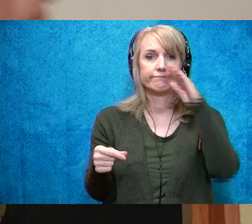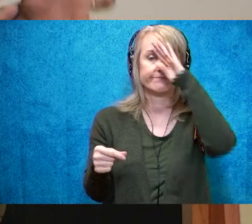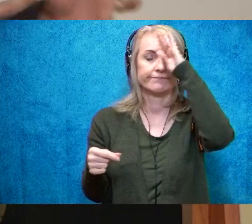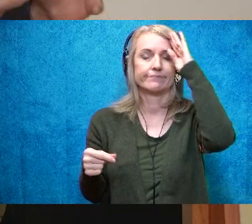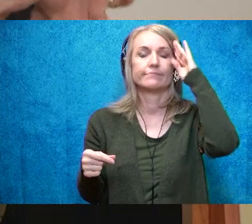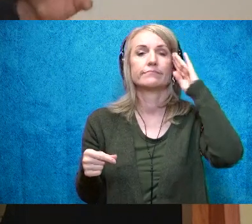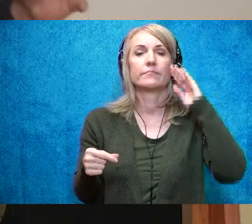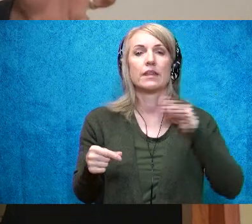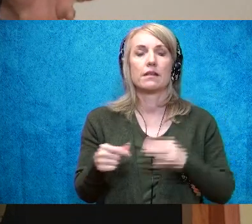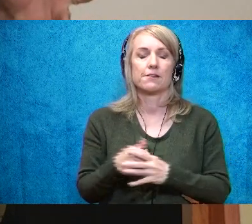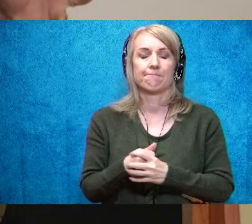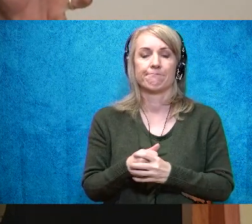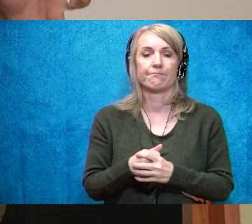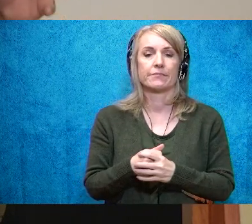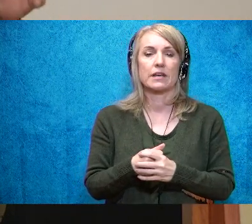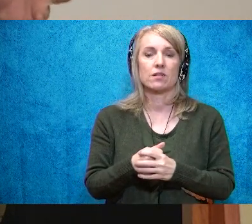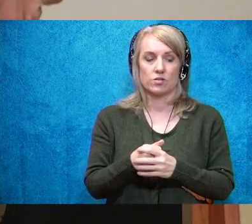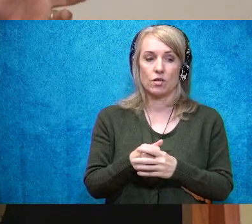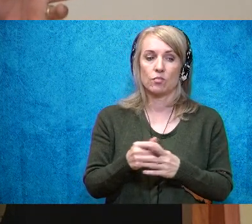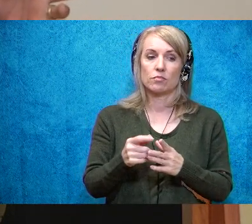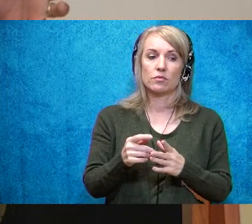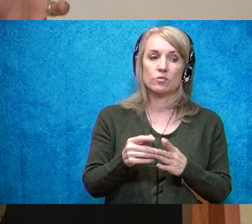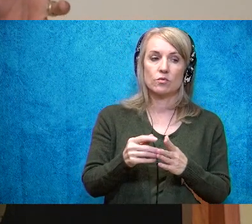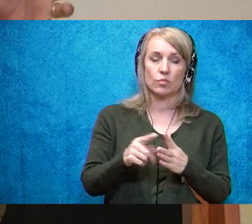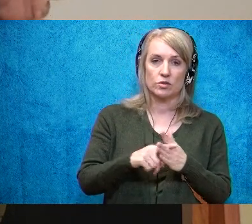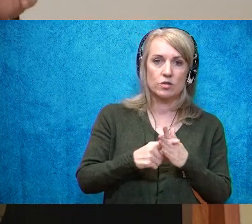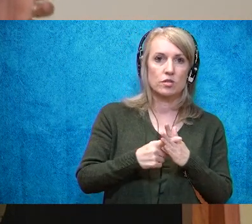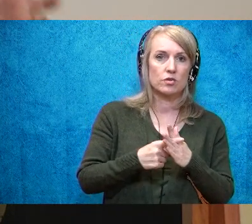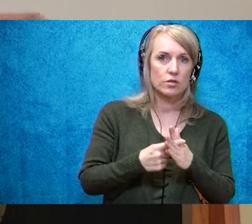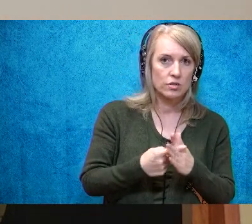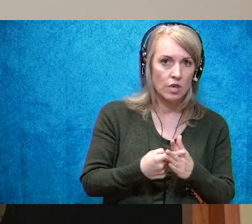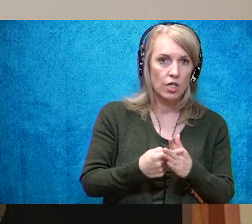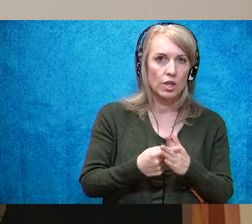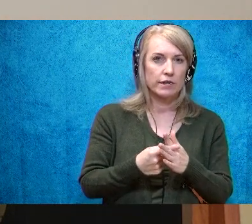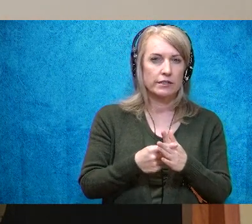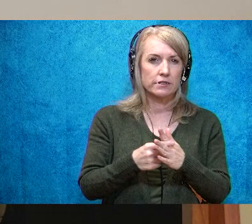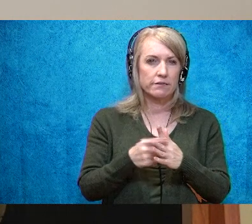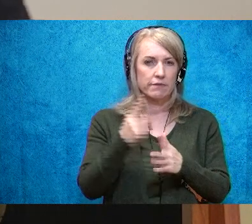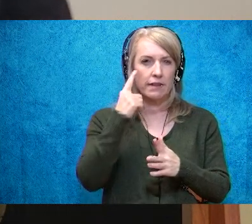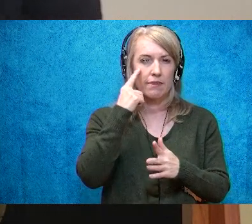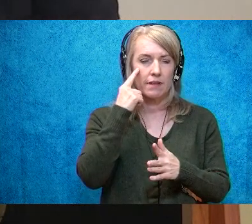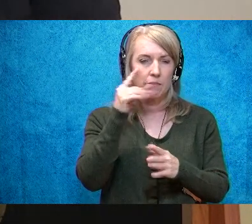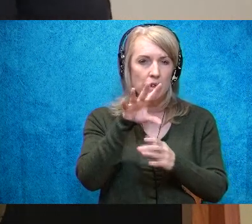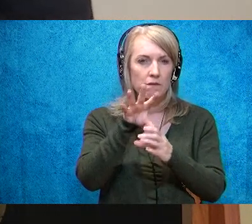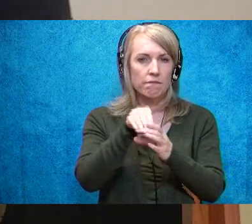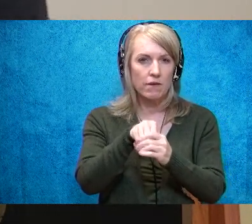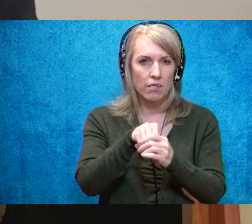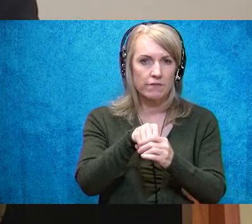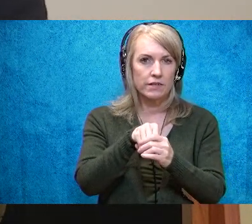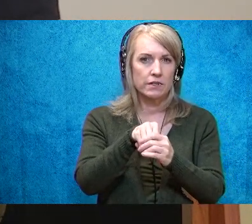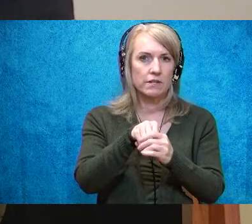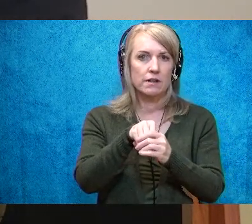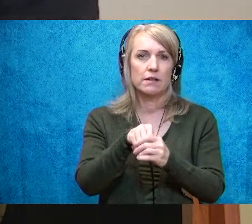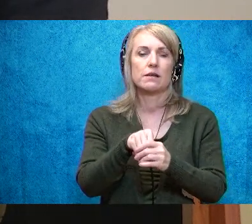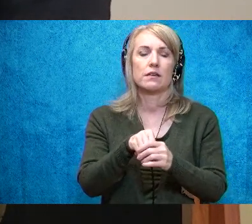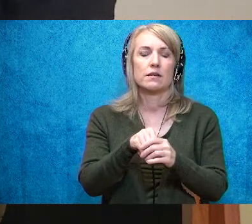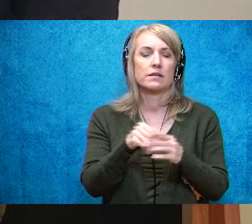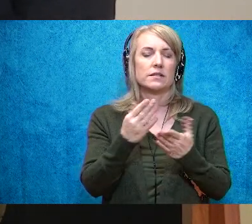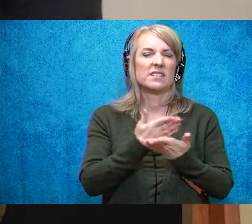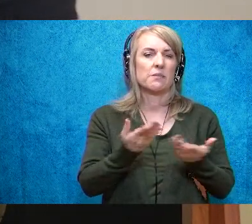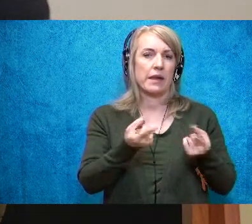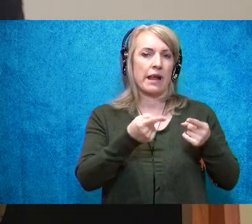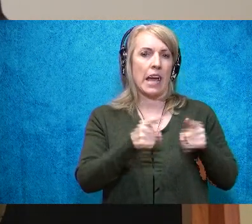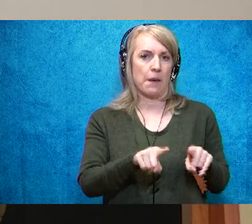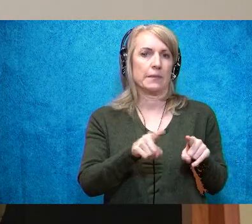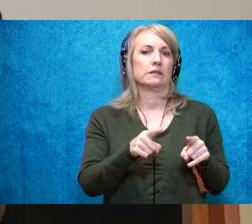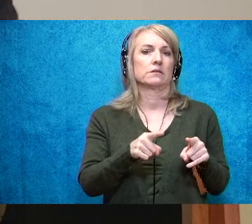We're moving toward involvement, but we're not there. Something has to happen, and that something will be Pearl Harbor. But to get to that story, let me show you a